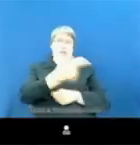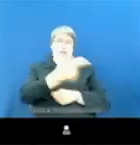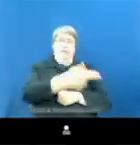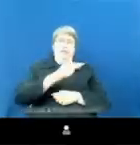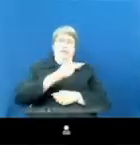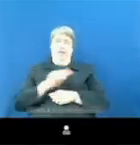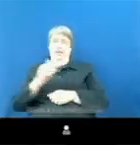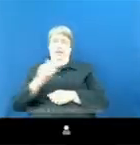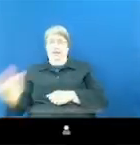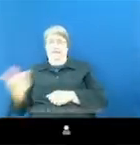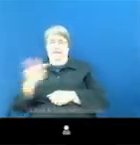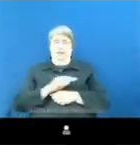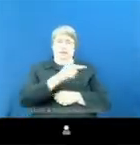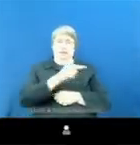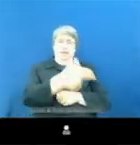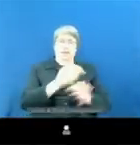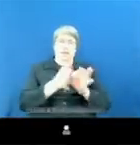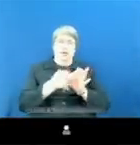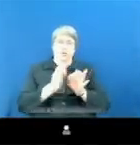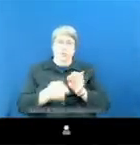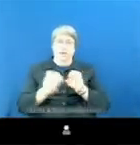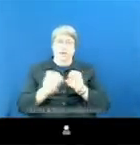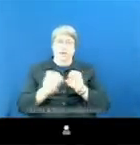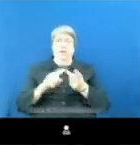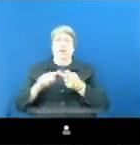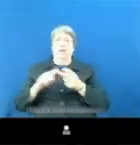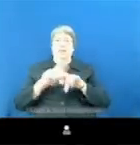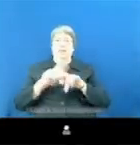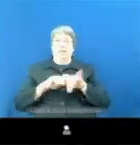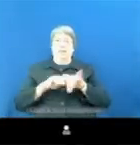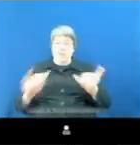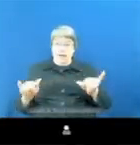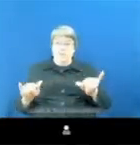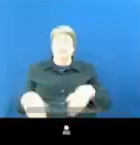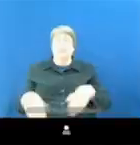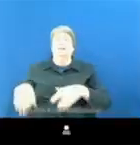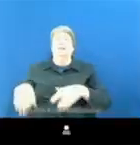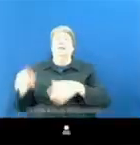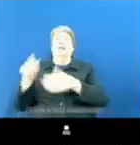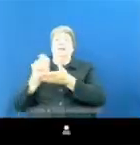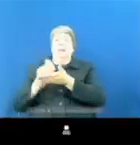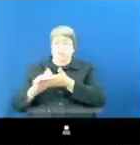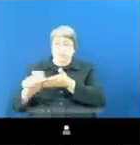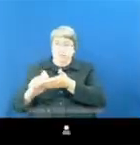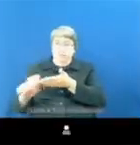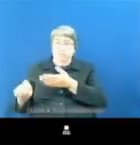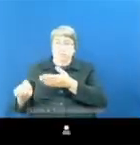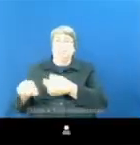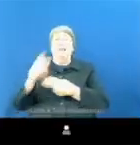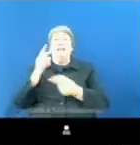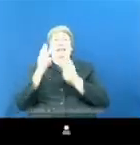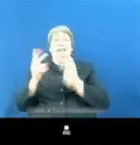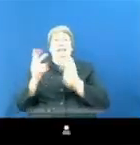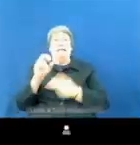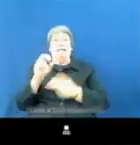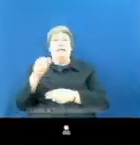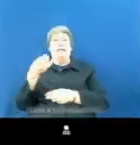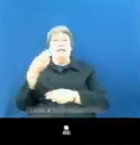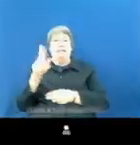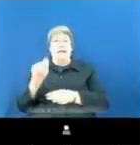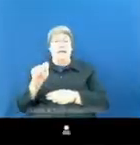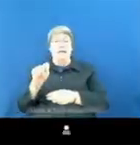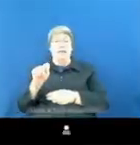note-taking strategies, simultaneous interpreting, sight translation, understanding